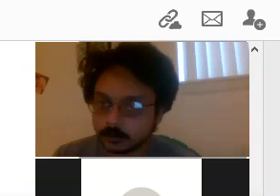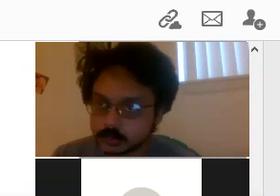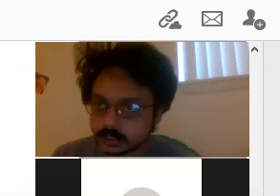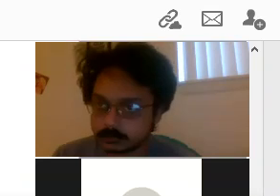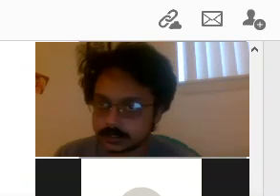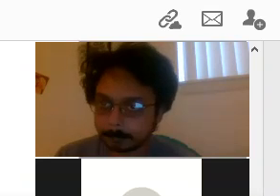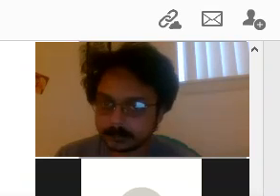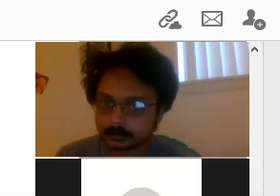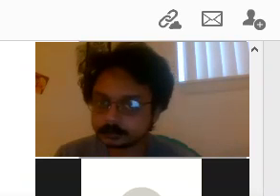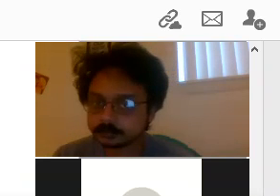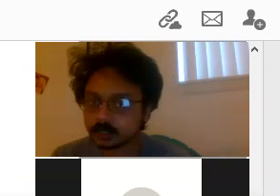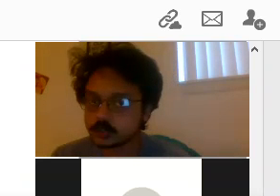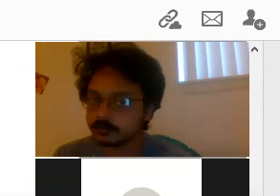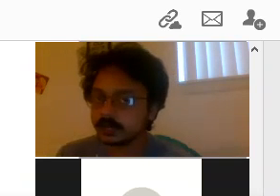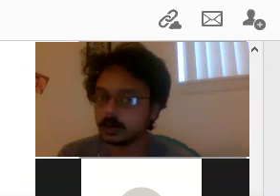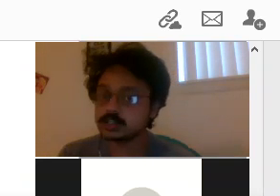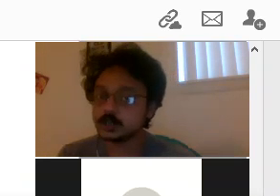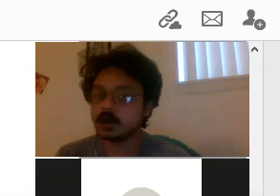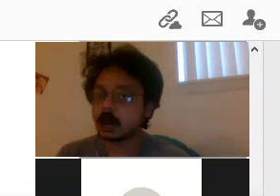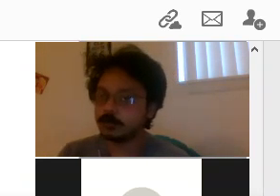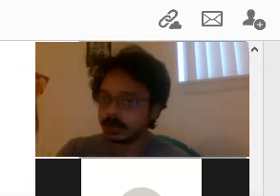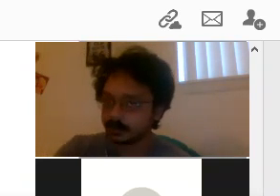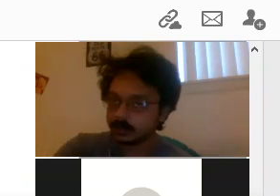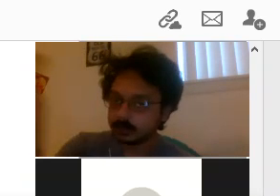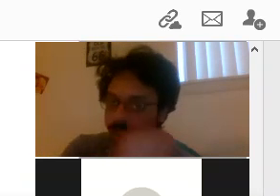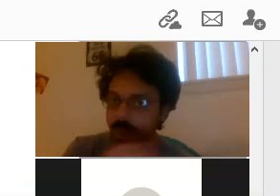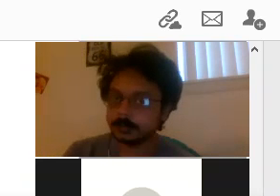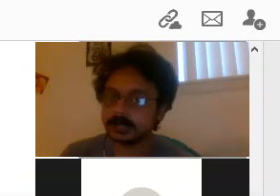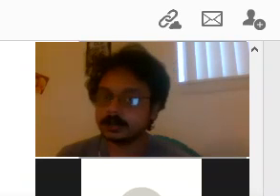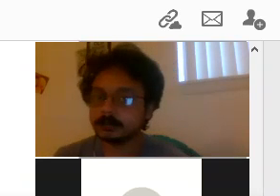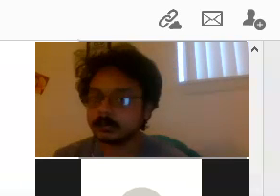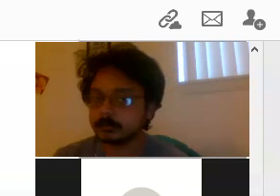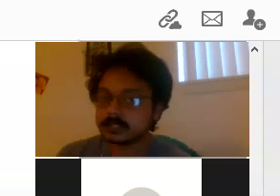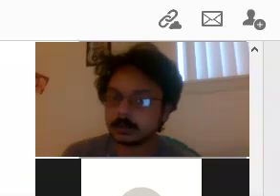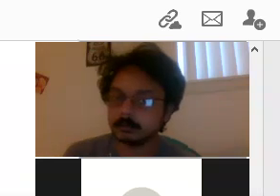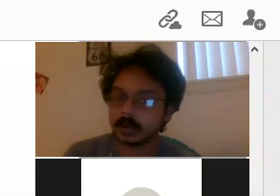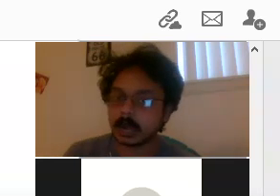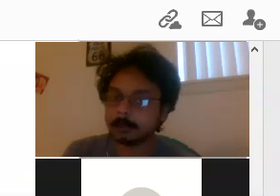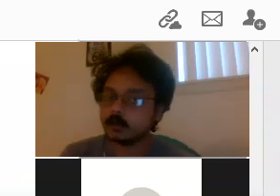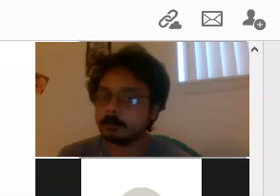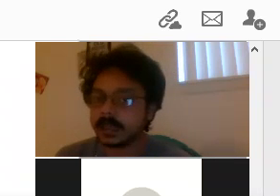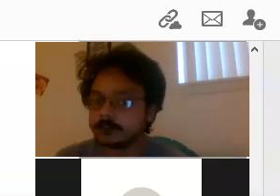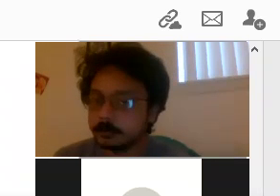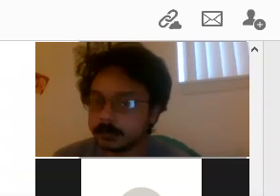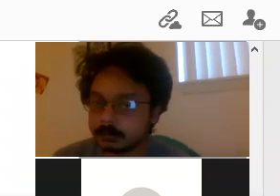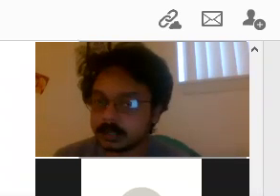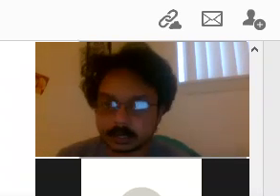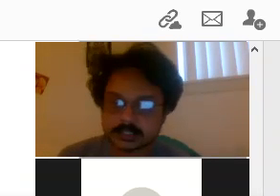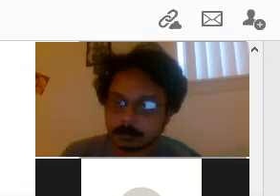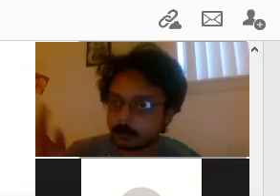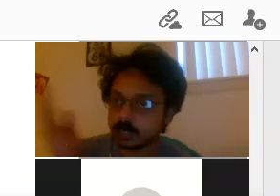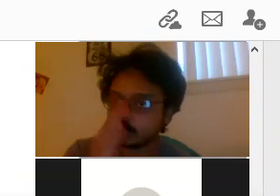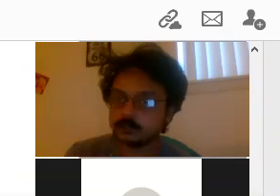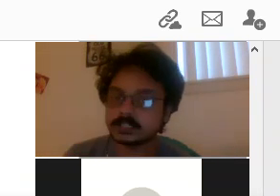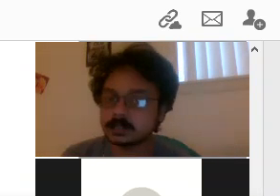blah, blah, and all of those terms. So we are not sure how we can get some amount back from,